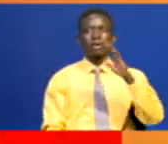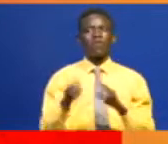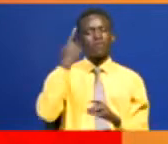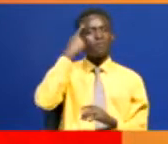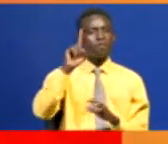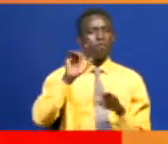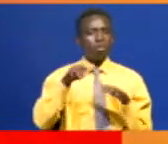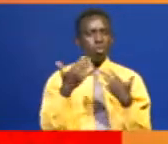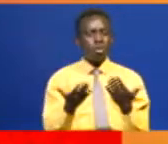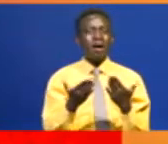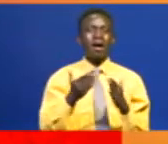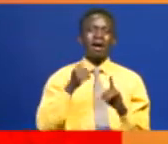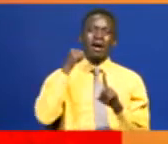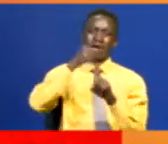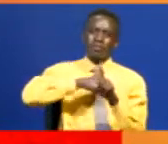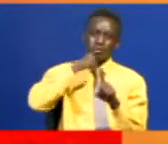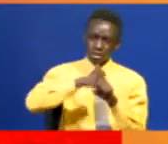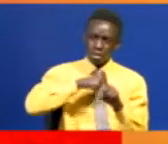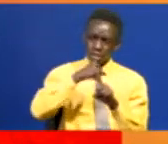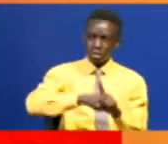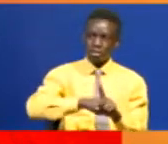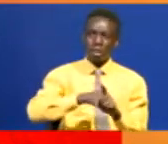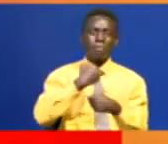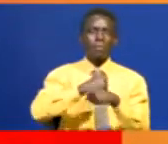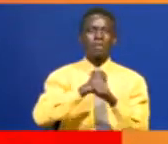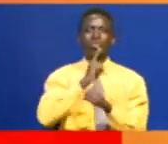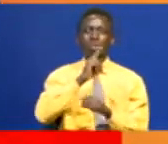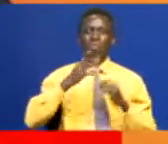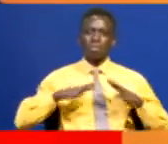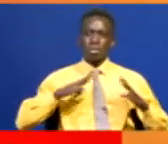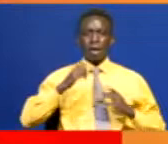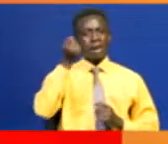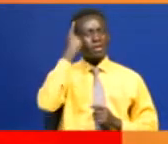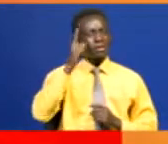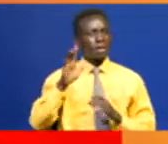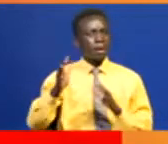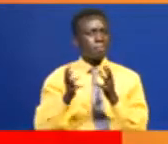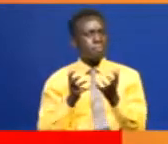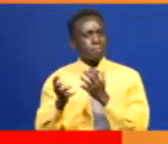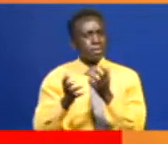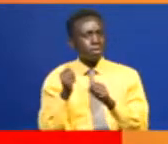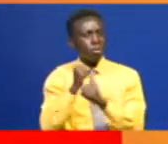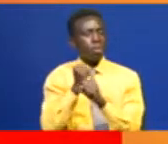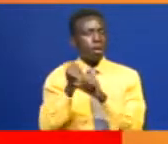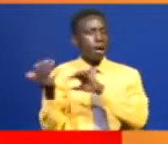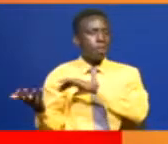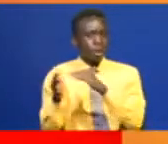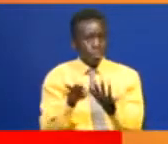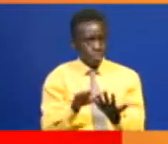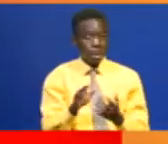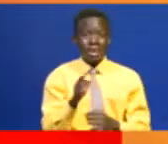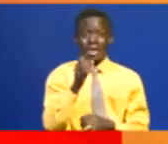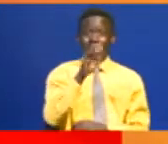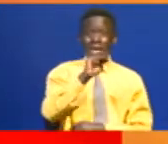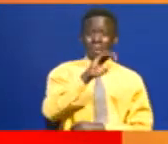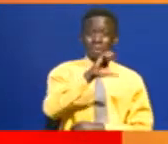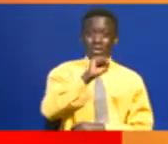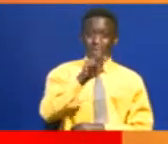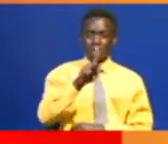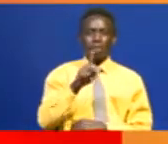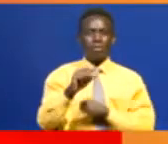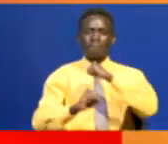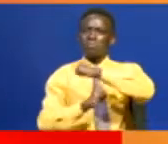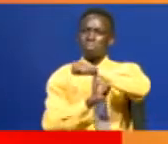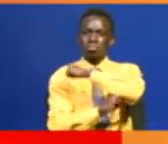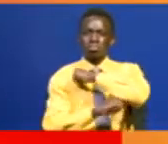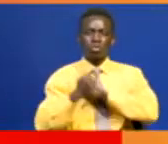advocacy, to ensure that people understand how business or corporate works. As MCSK, through MCSK Foundation, we're also creating programs that